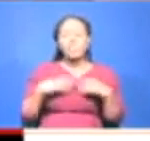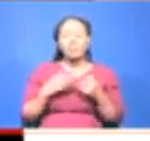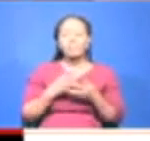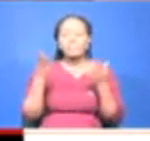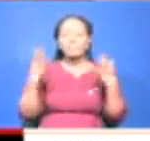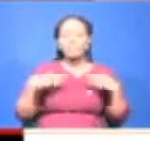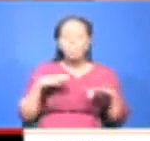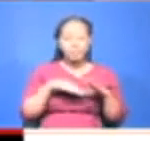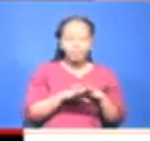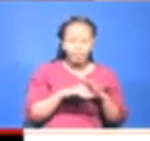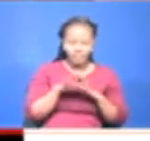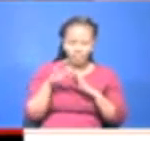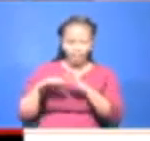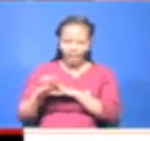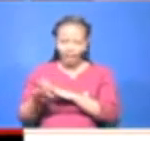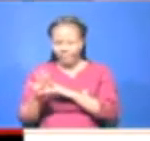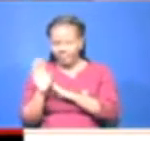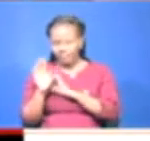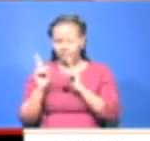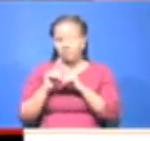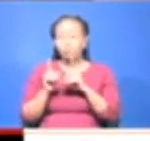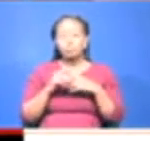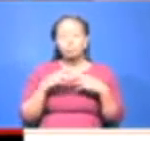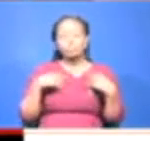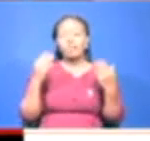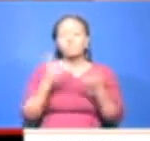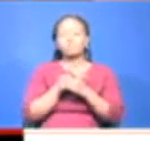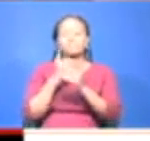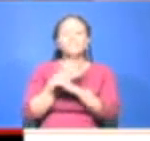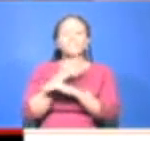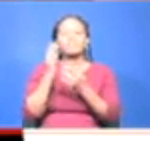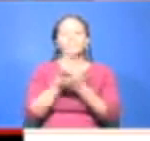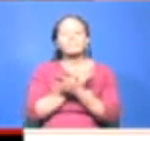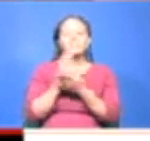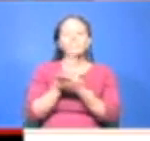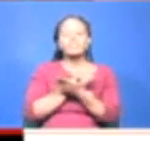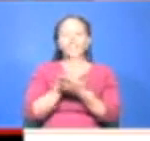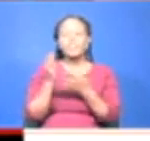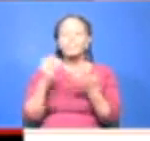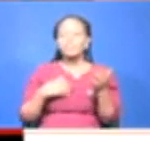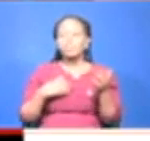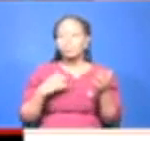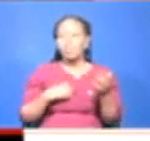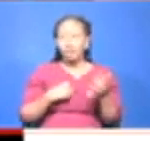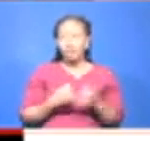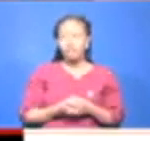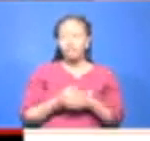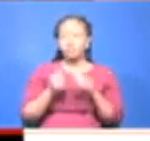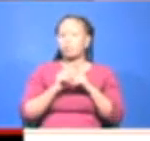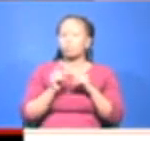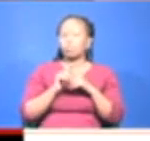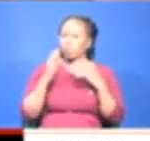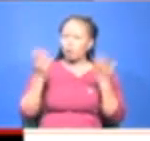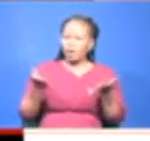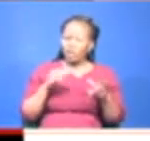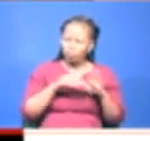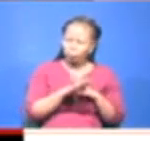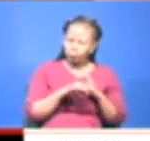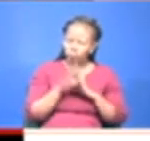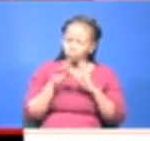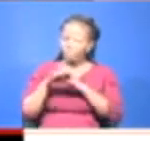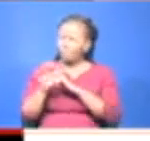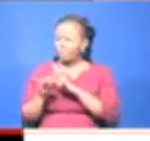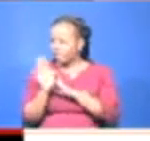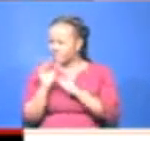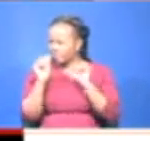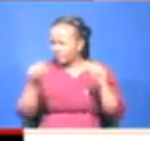think, even if we take fertilizer, which is a sector that I belong to and I'm part of right now, how can they access affordably? With